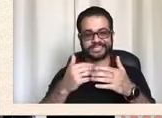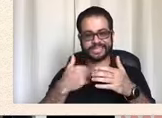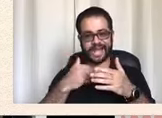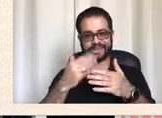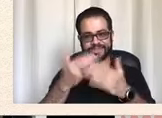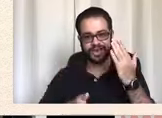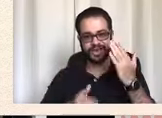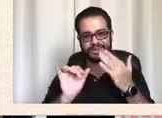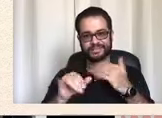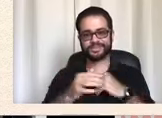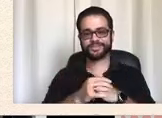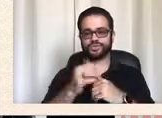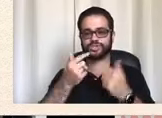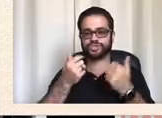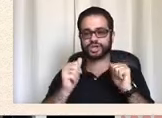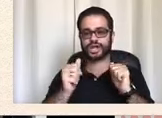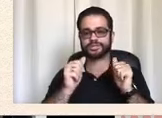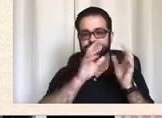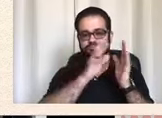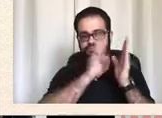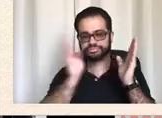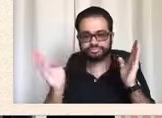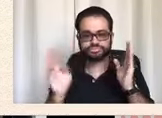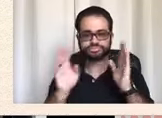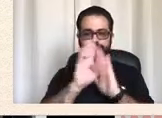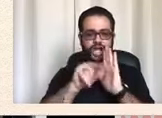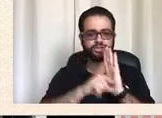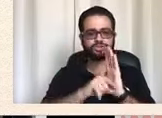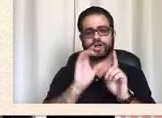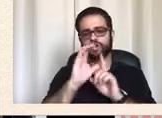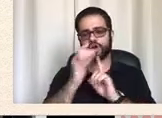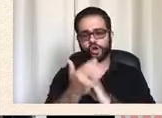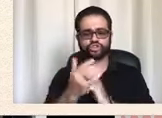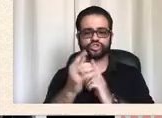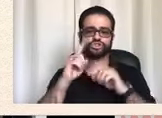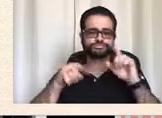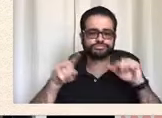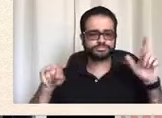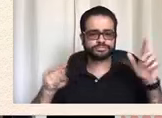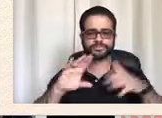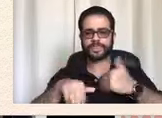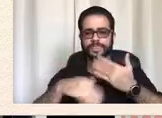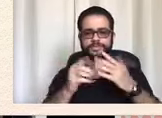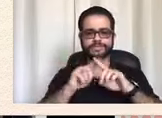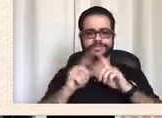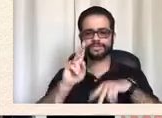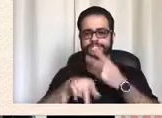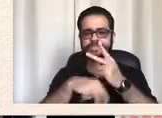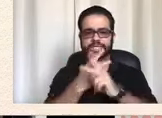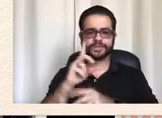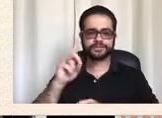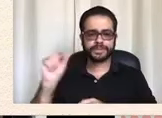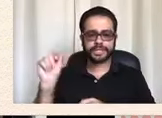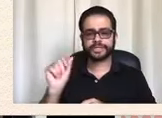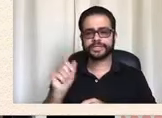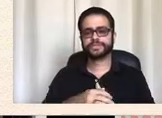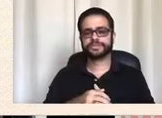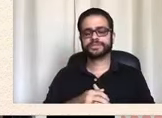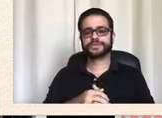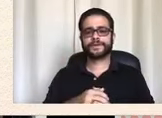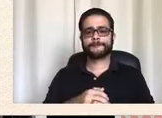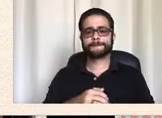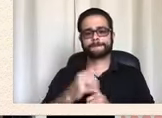from every ethnic group, every geographical group, all different types of disabilities. So we just want you